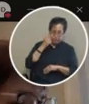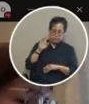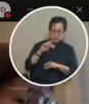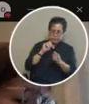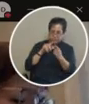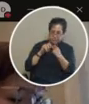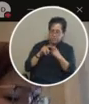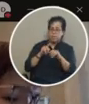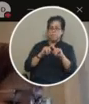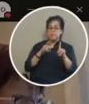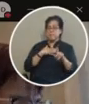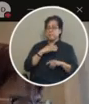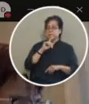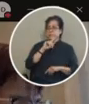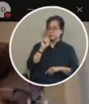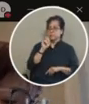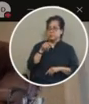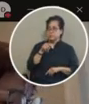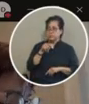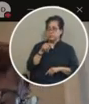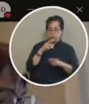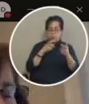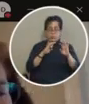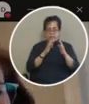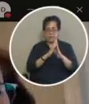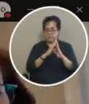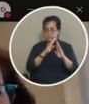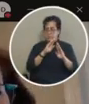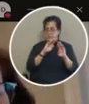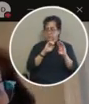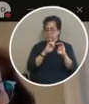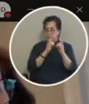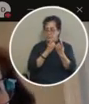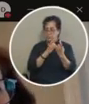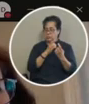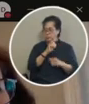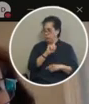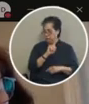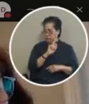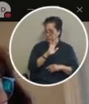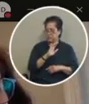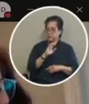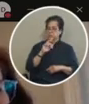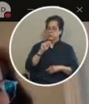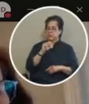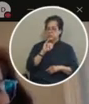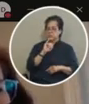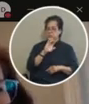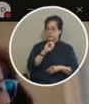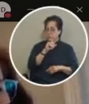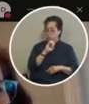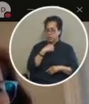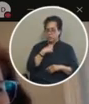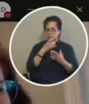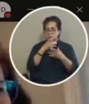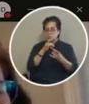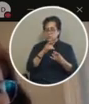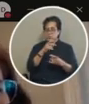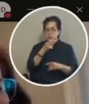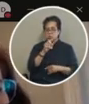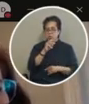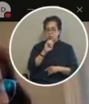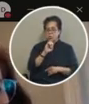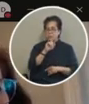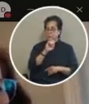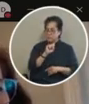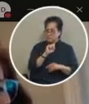input. My question was already asked by Representative Schwartzwein. It was for Nicole. I was interested in the homeless